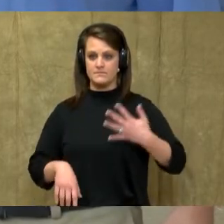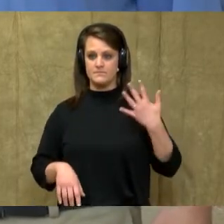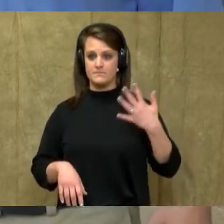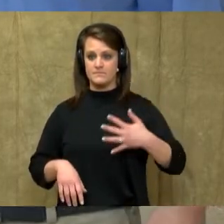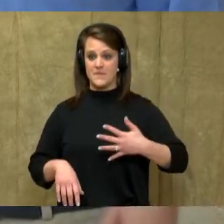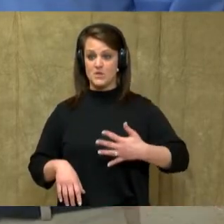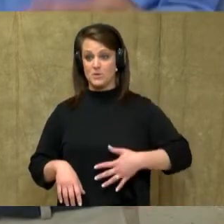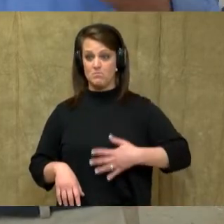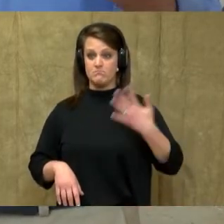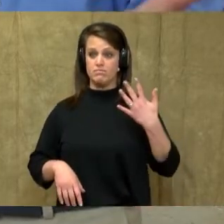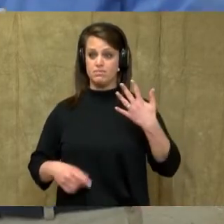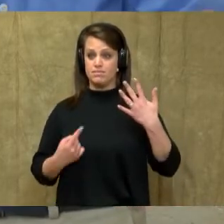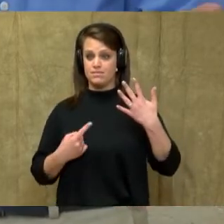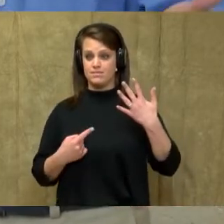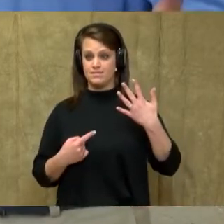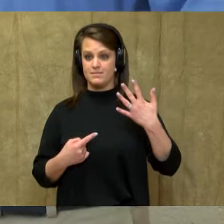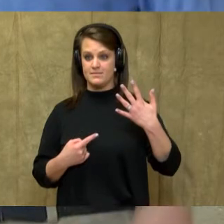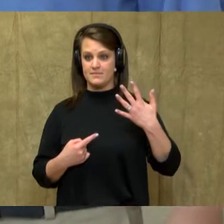staff up.